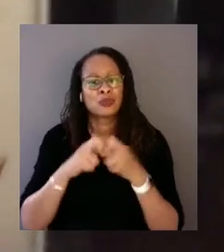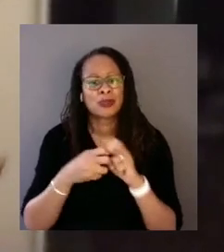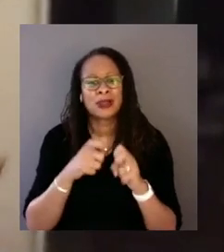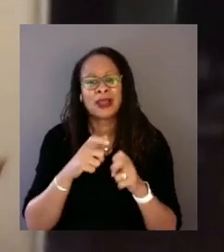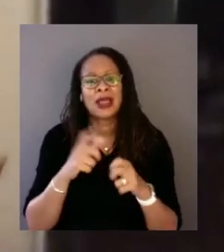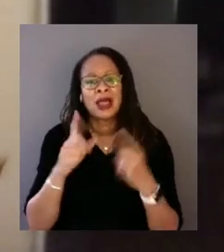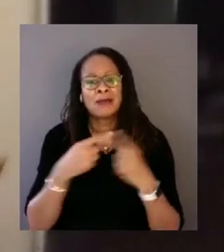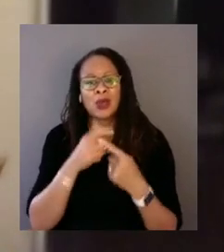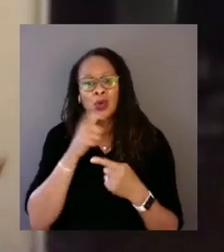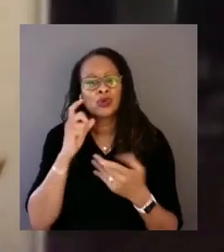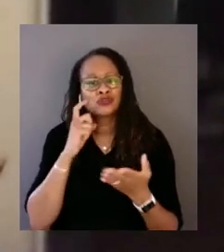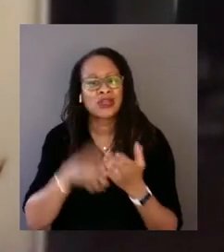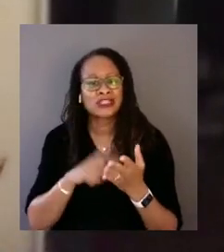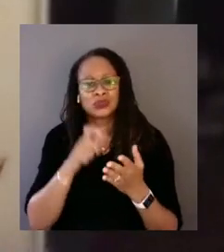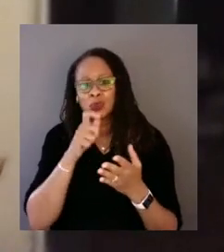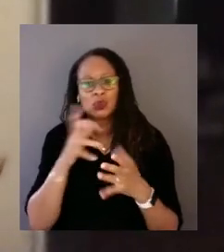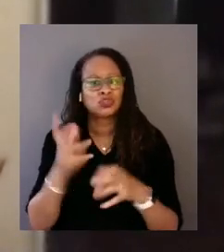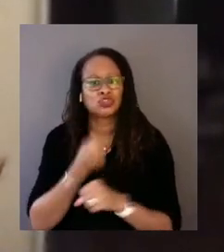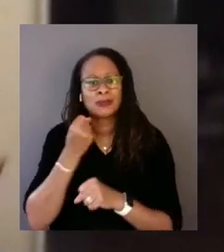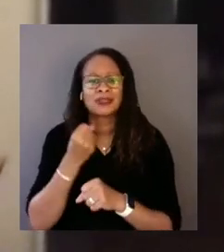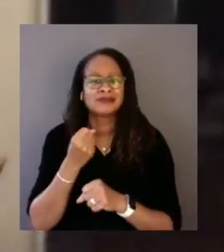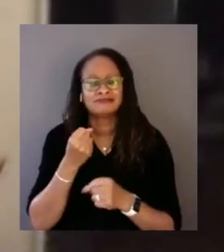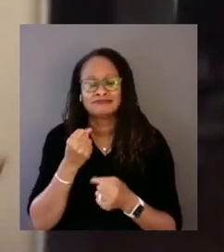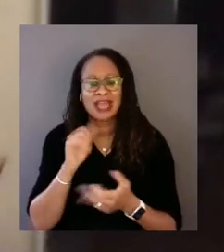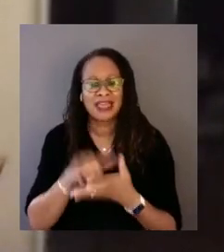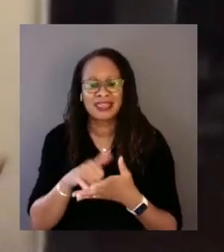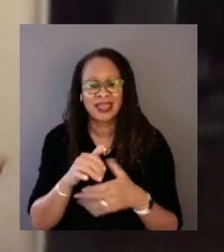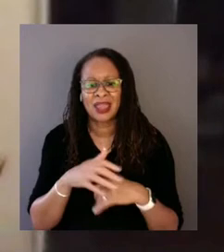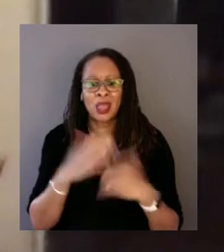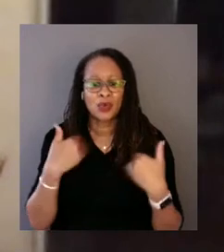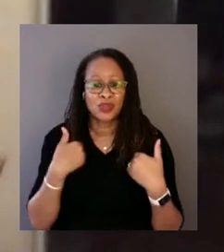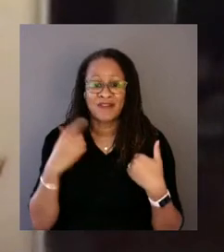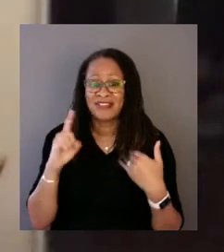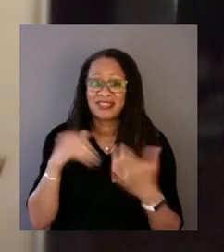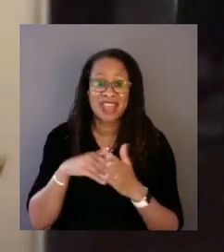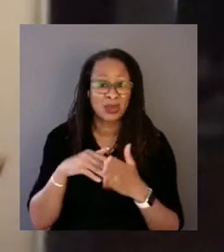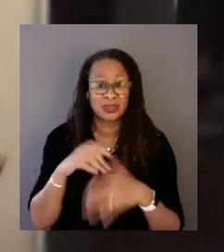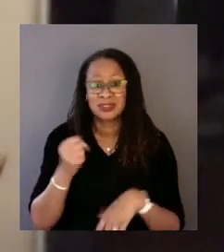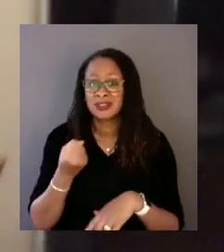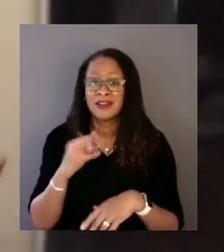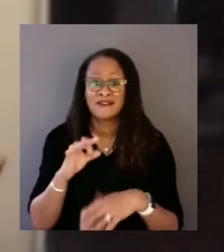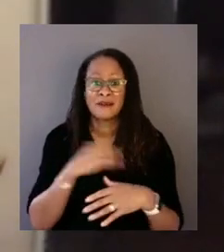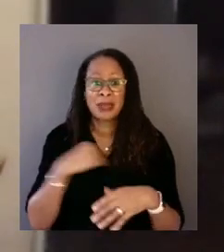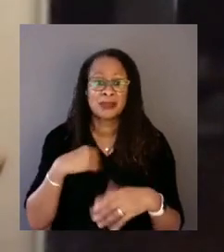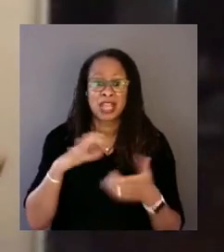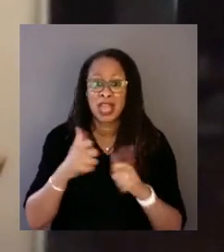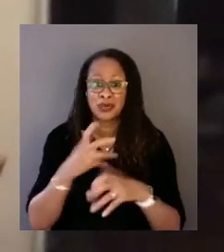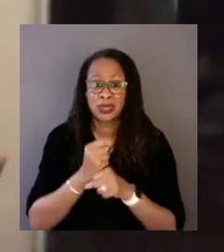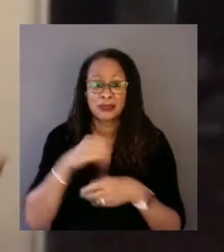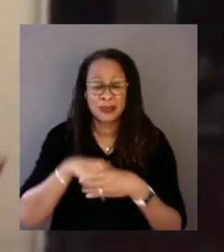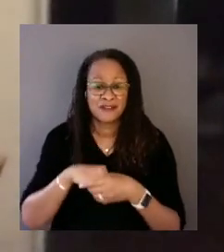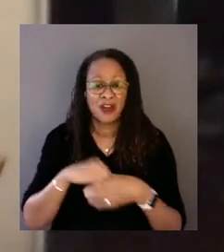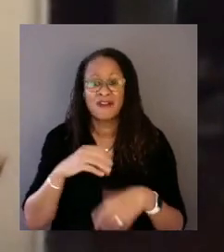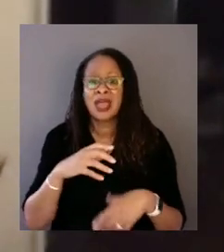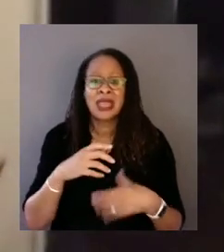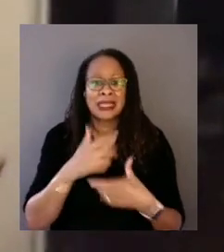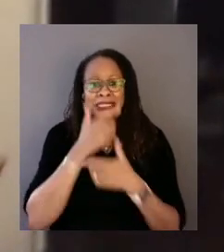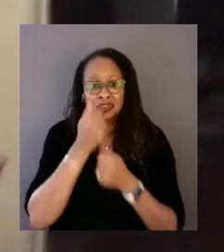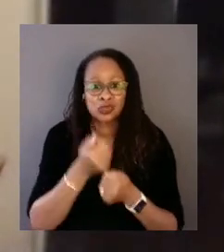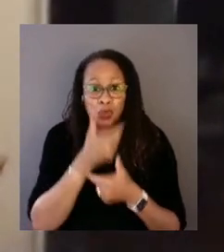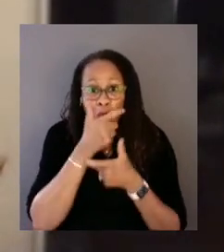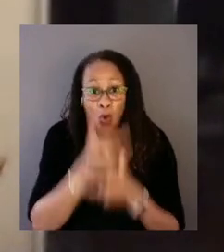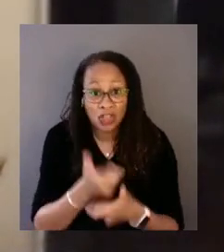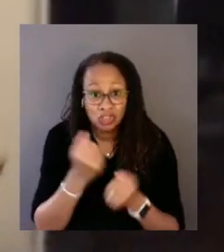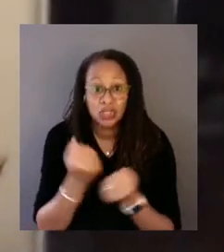gets championed at that, you know, when you have thousands of members and how do you get them involved and interested in watching all the nominees and sort of like really